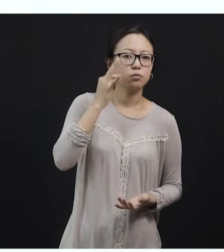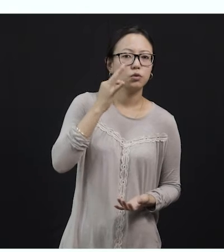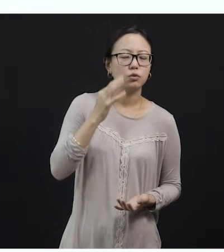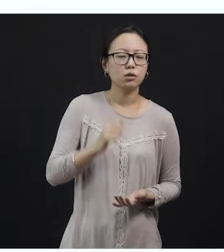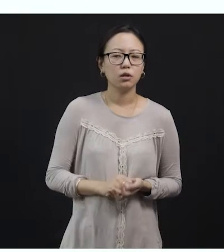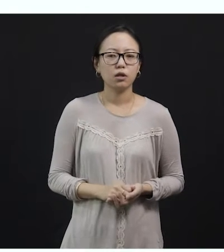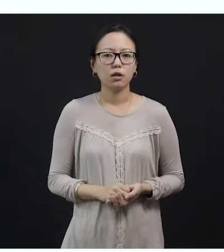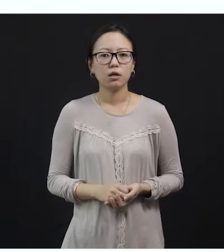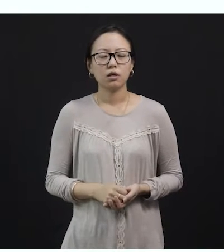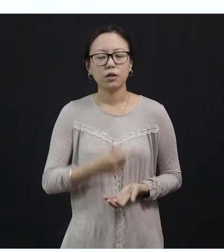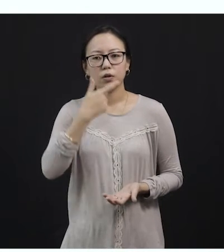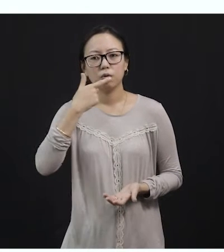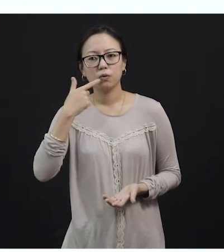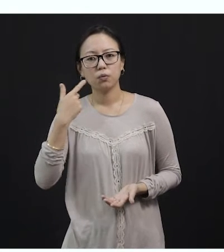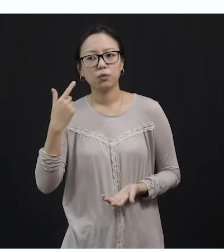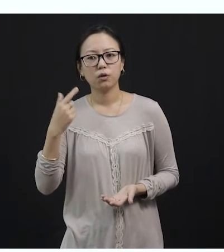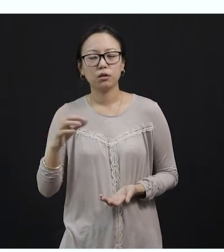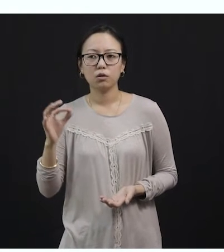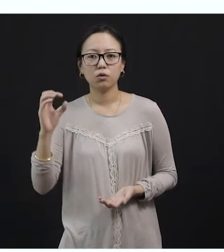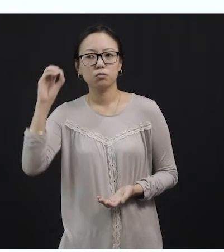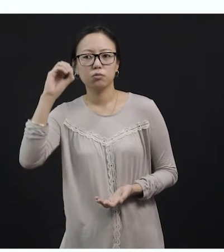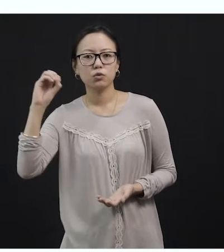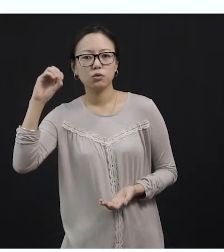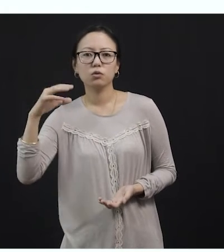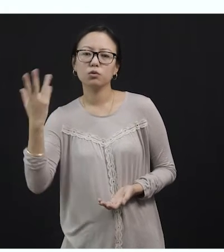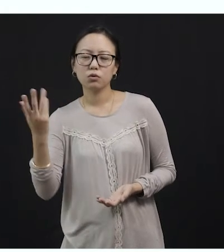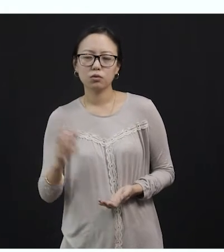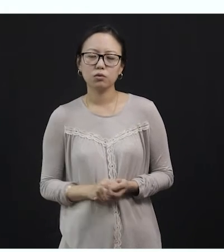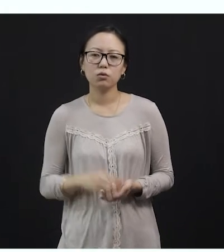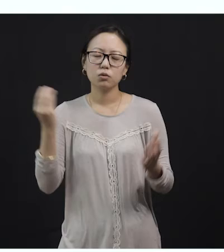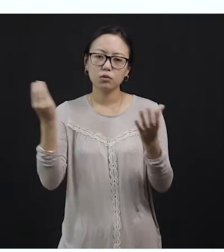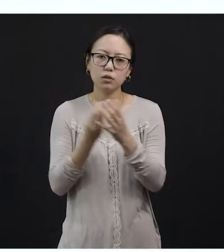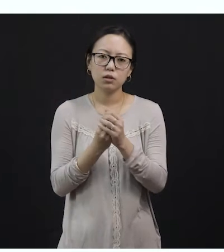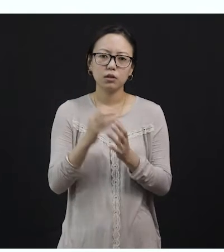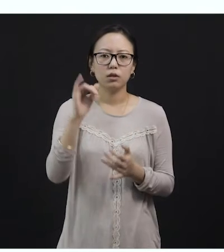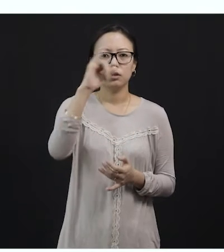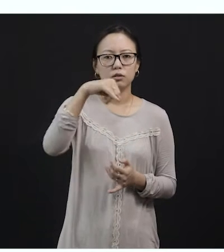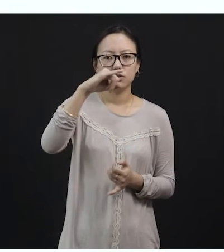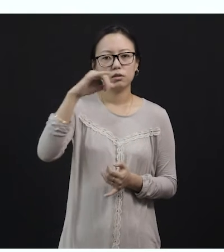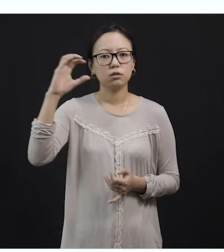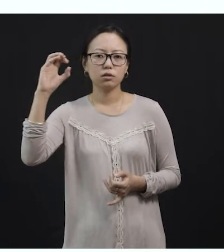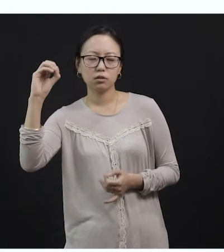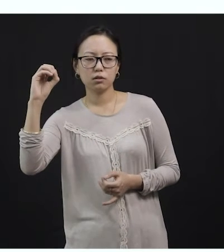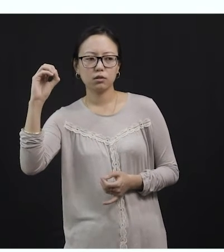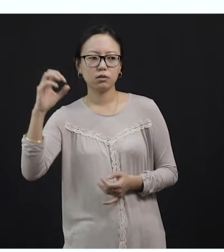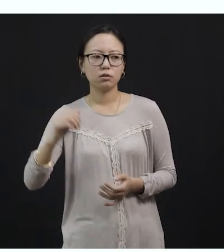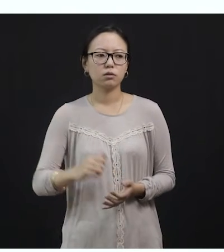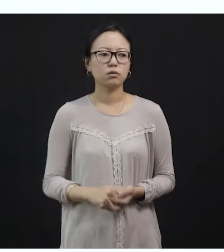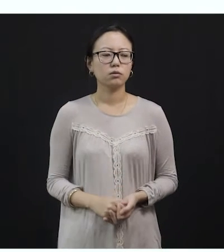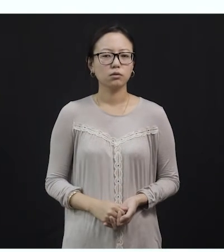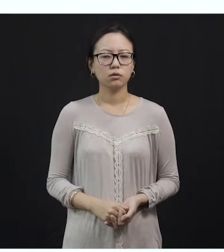and 0 ones. So the 0 will come here. Together, this will be called as 60. Okay,